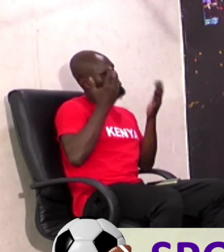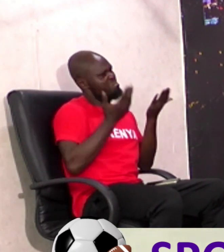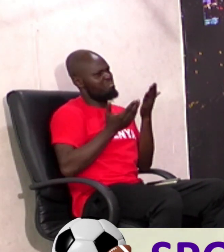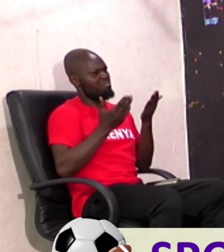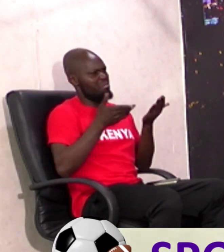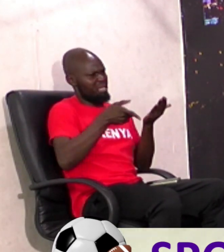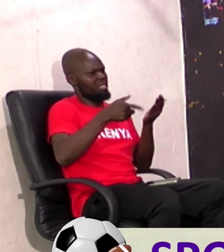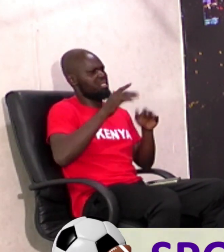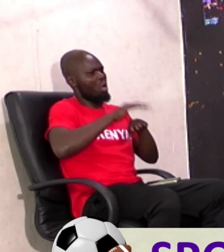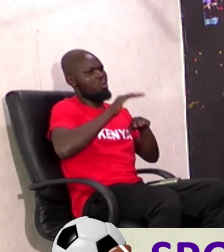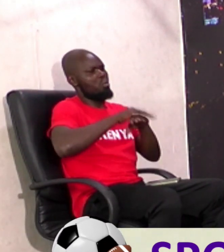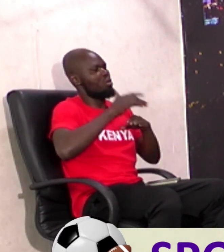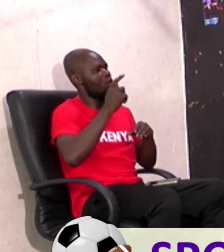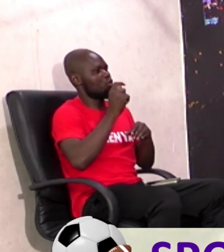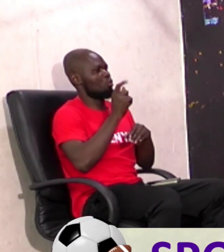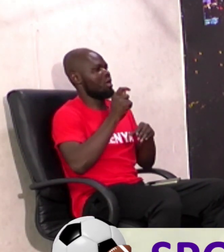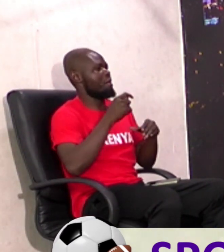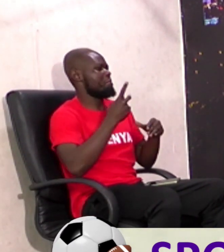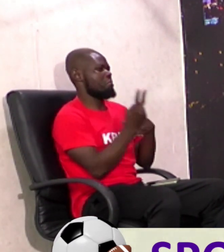also practice more.